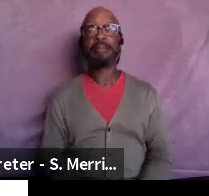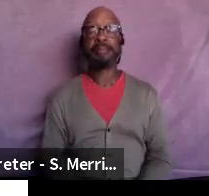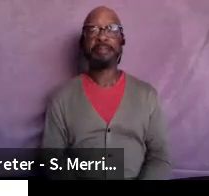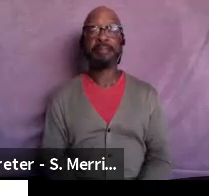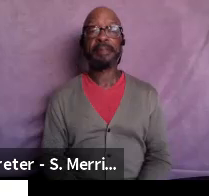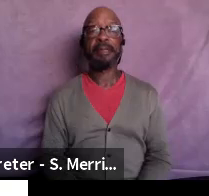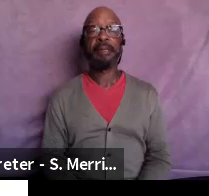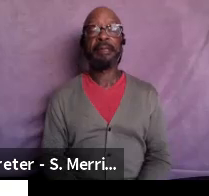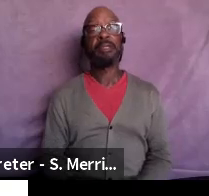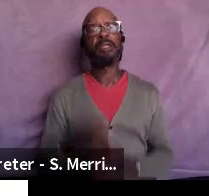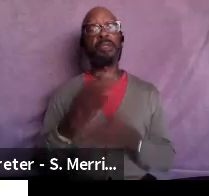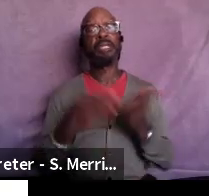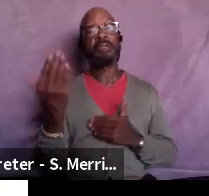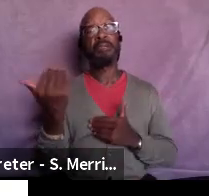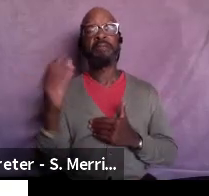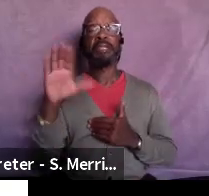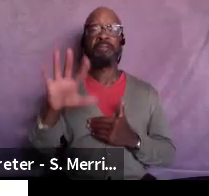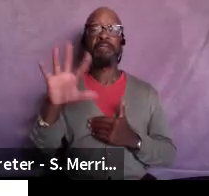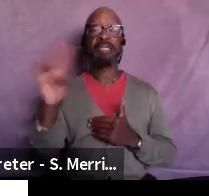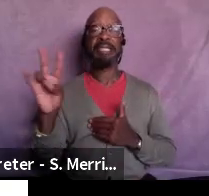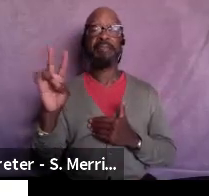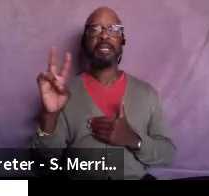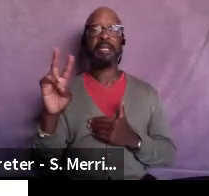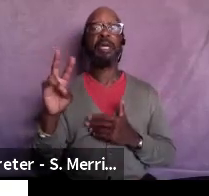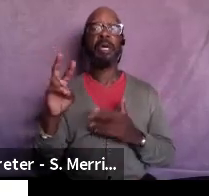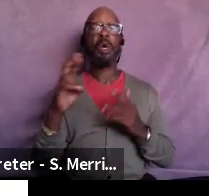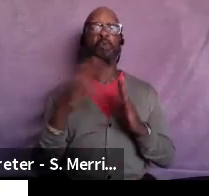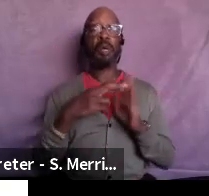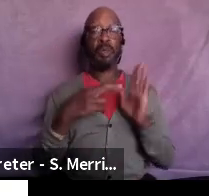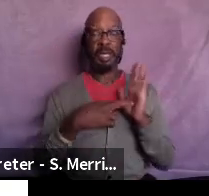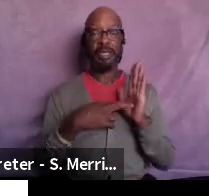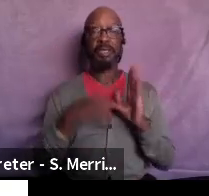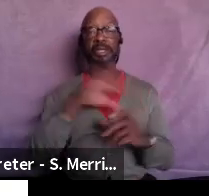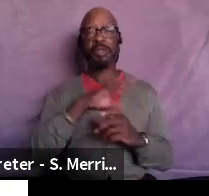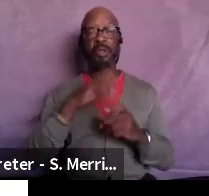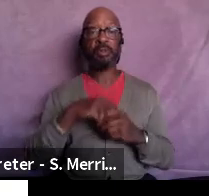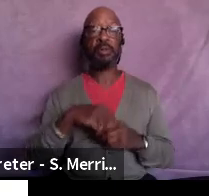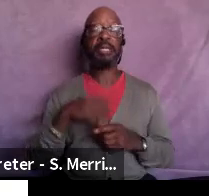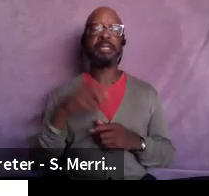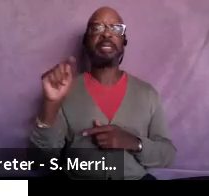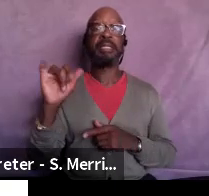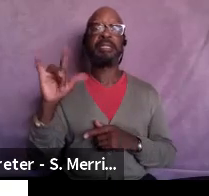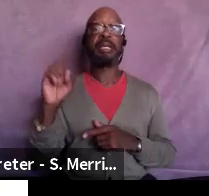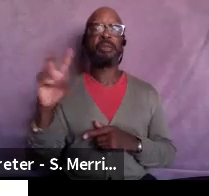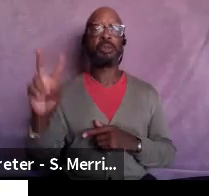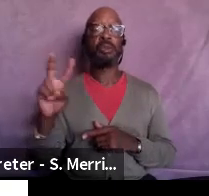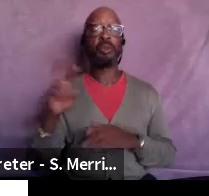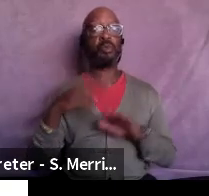So Section 1557 regulations incorporate Title II regulations and standards by